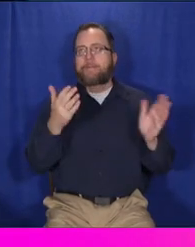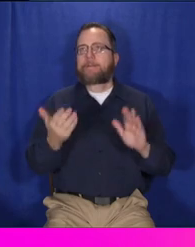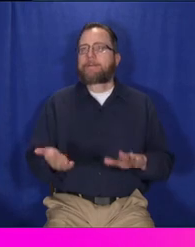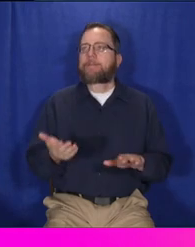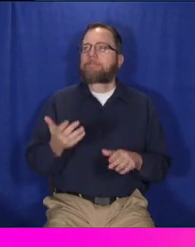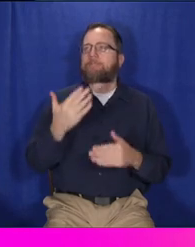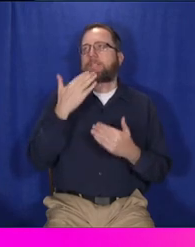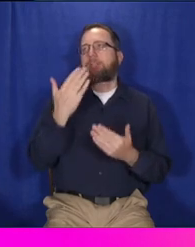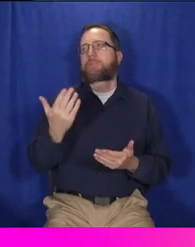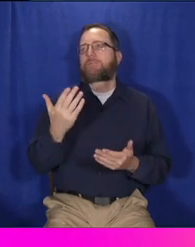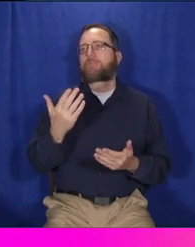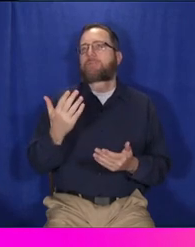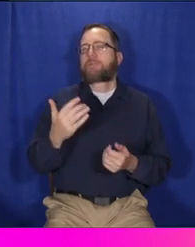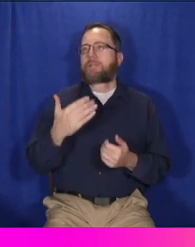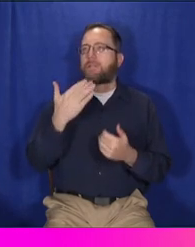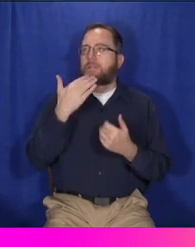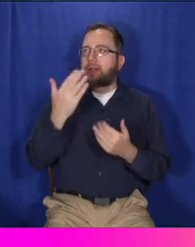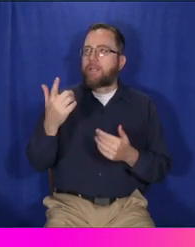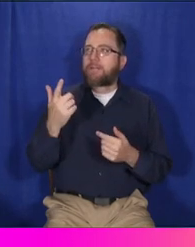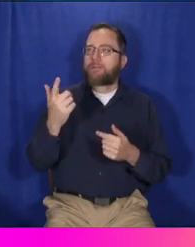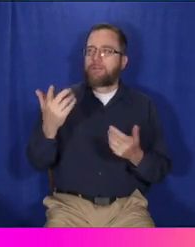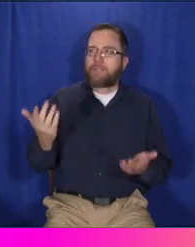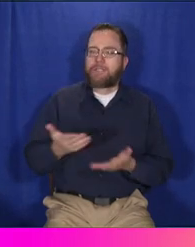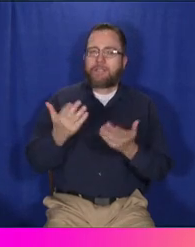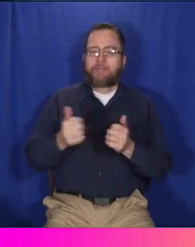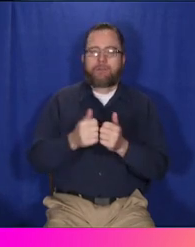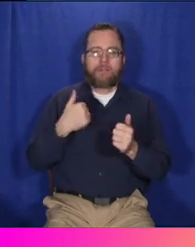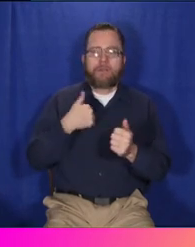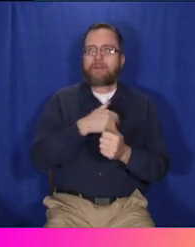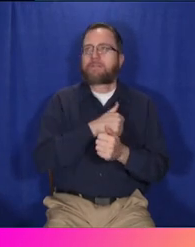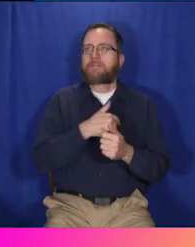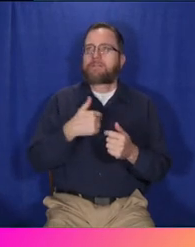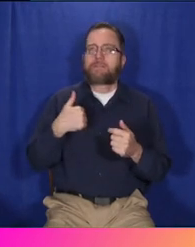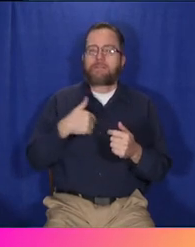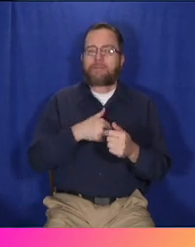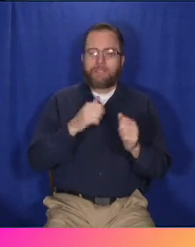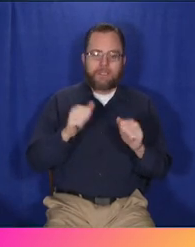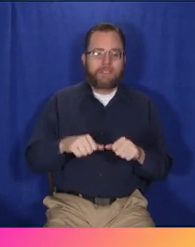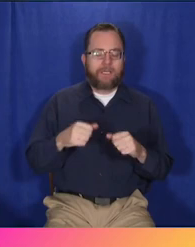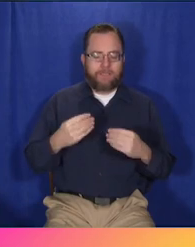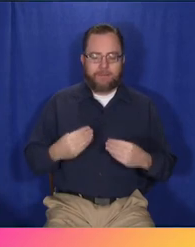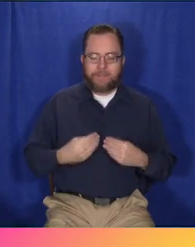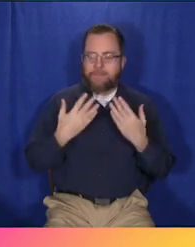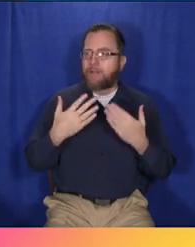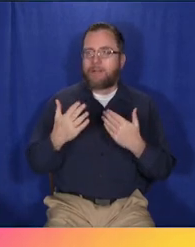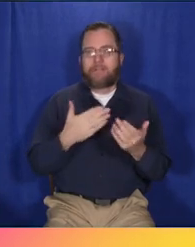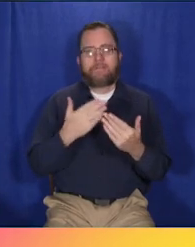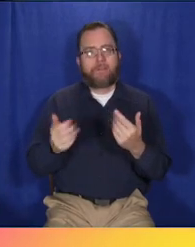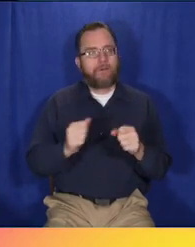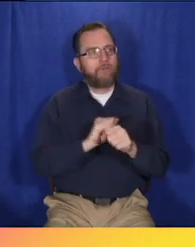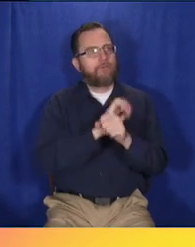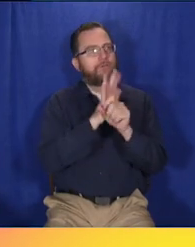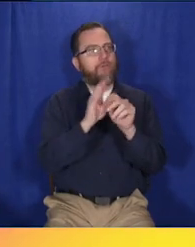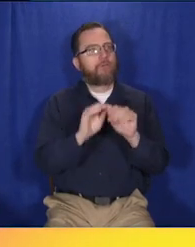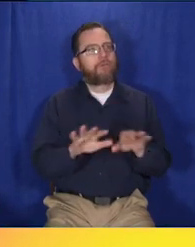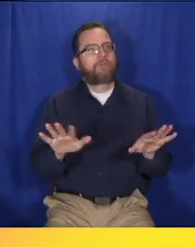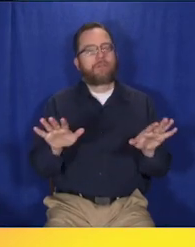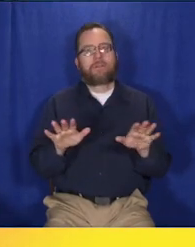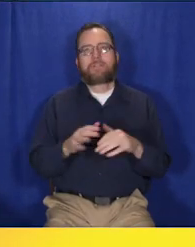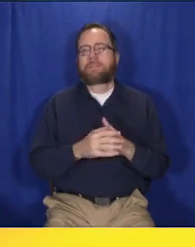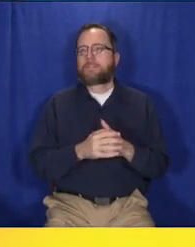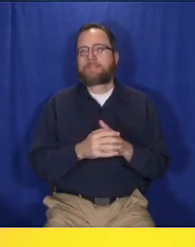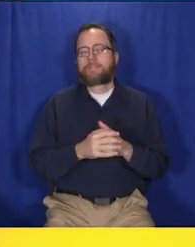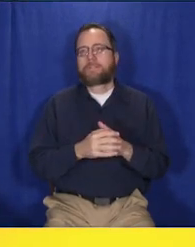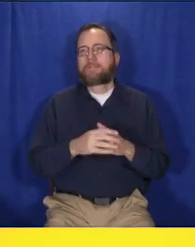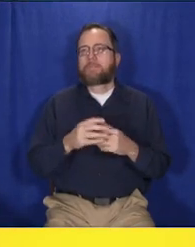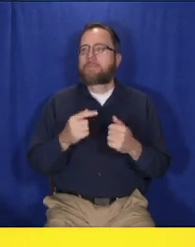be encouraged in such times as these. May today be a day when those people who are listening right now and